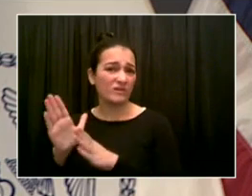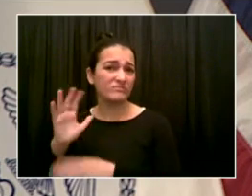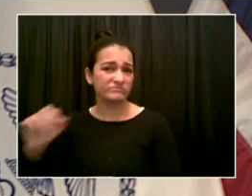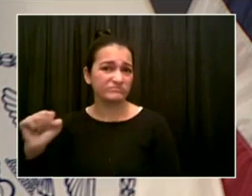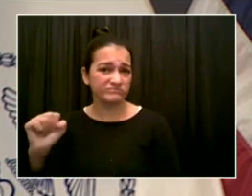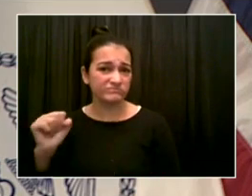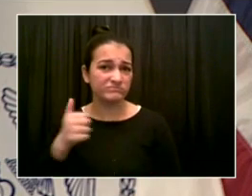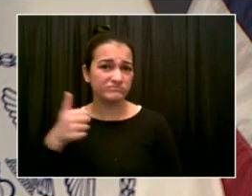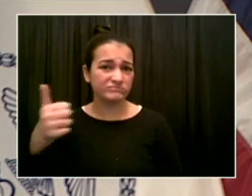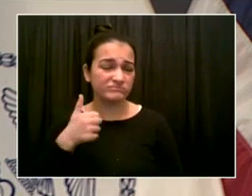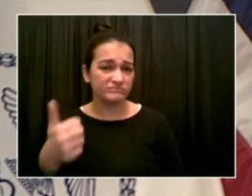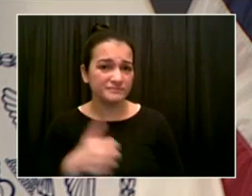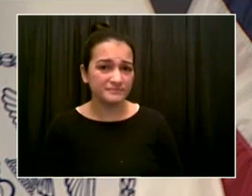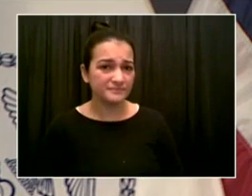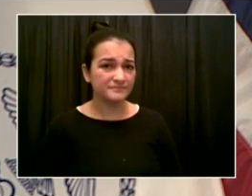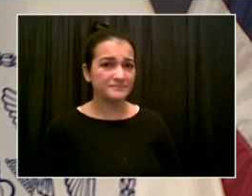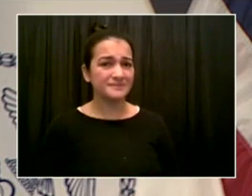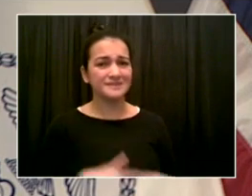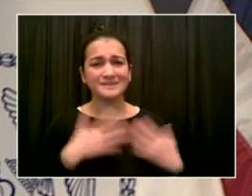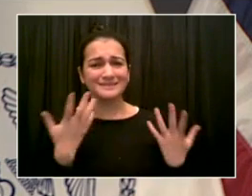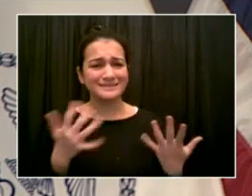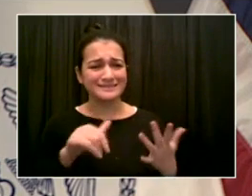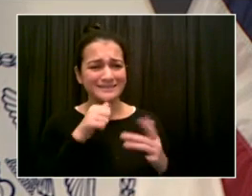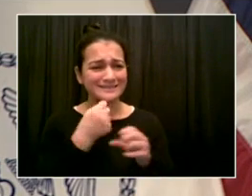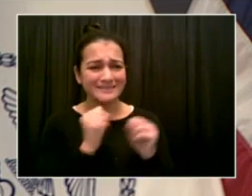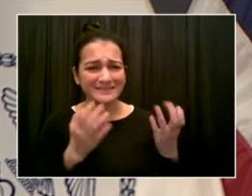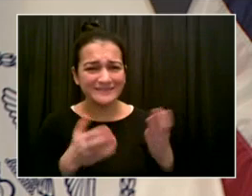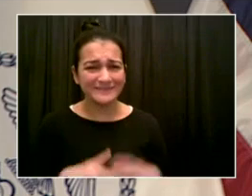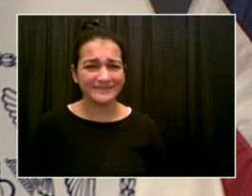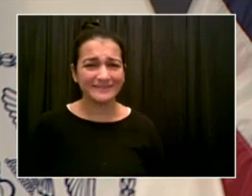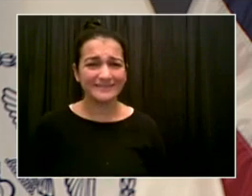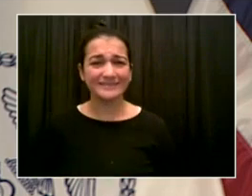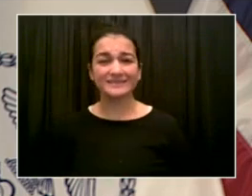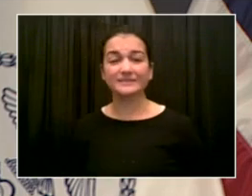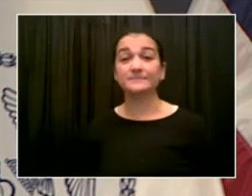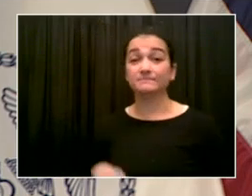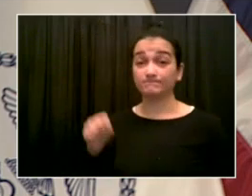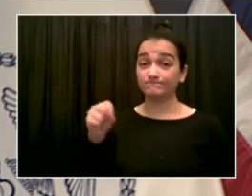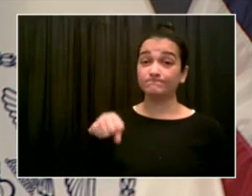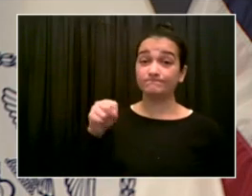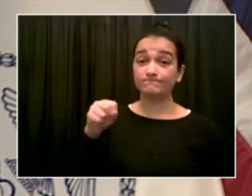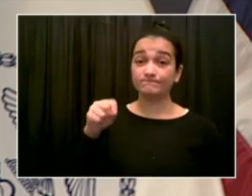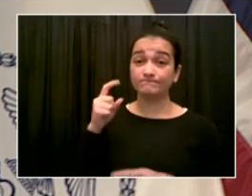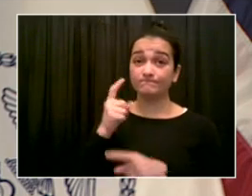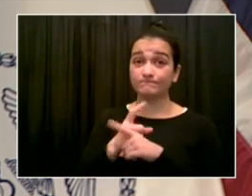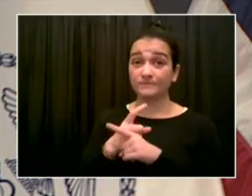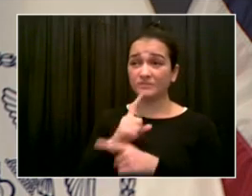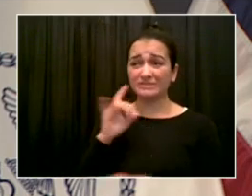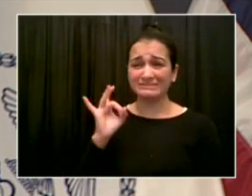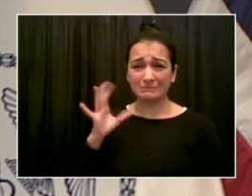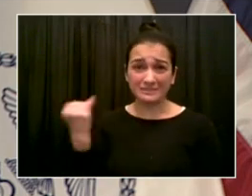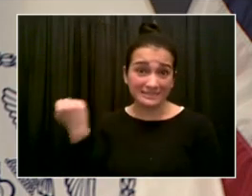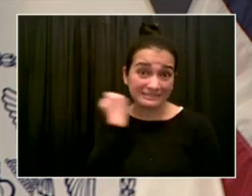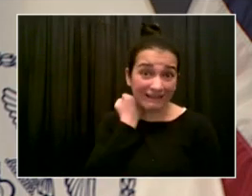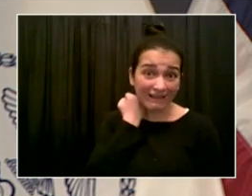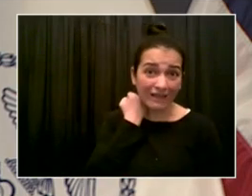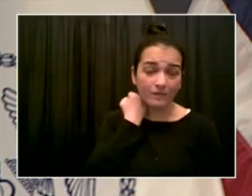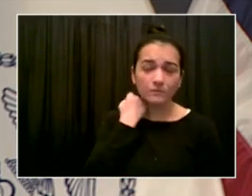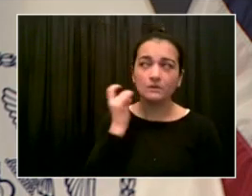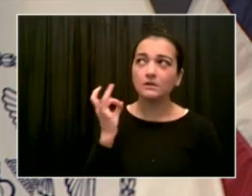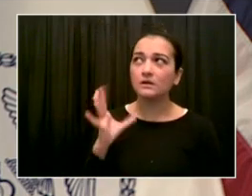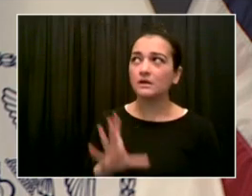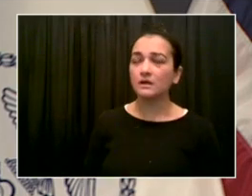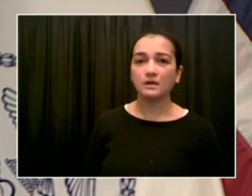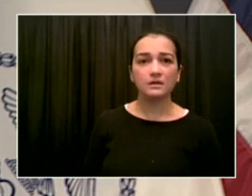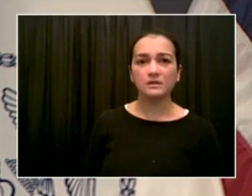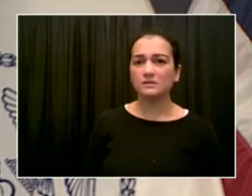have the commissioner speak to it in a second. Horrible incident, for sure. I understand why anything like that is troubling to people. We